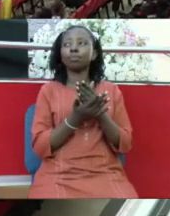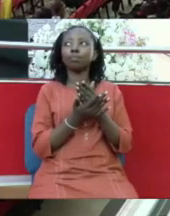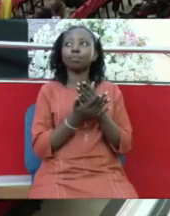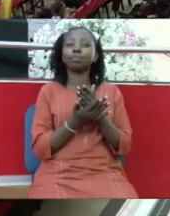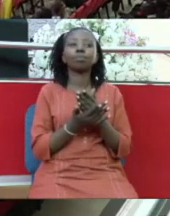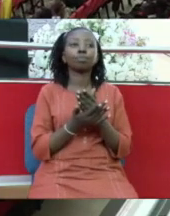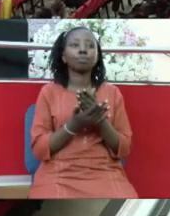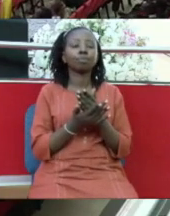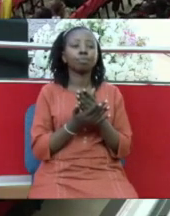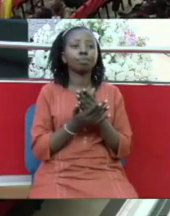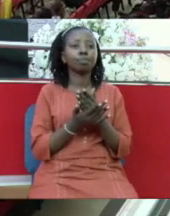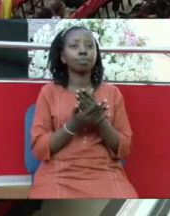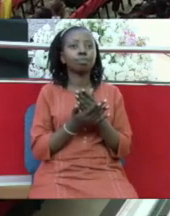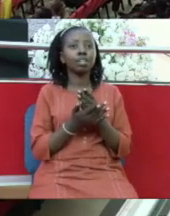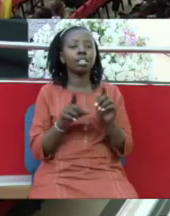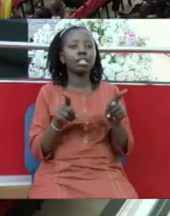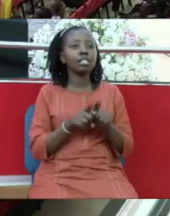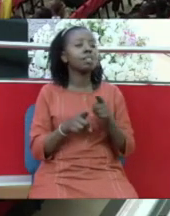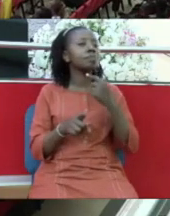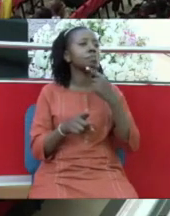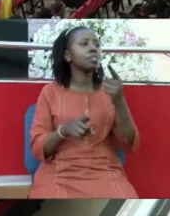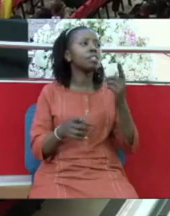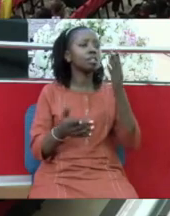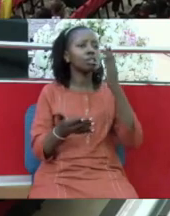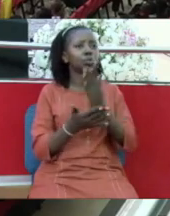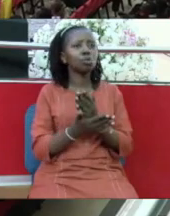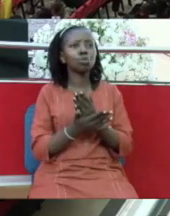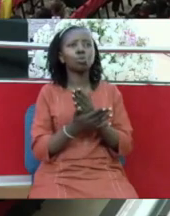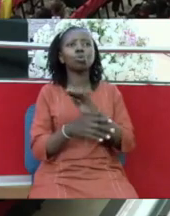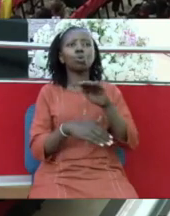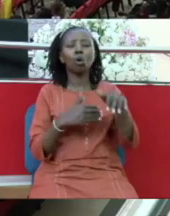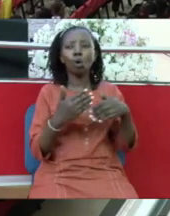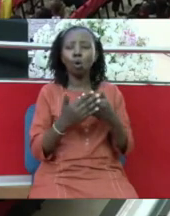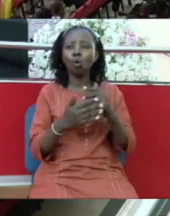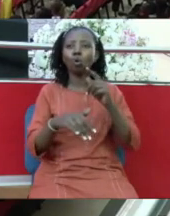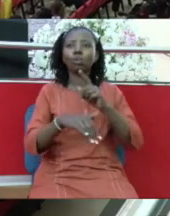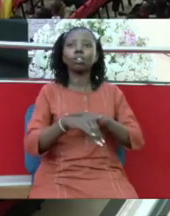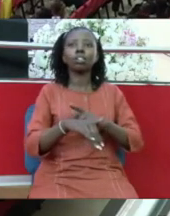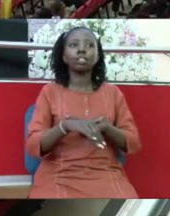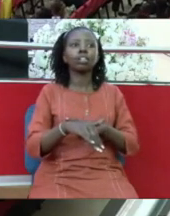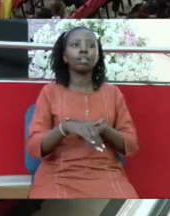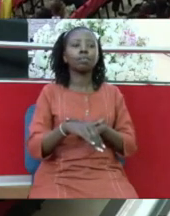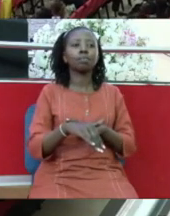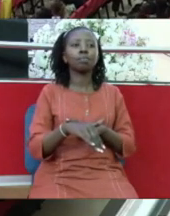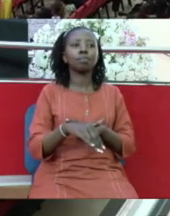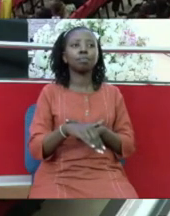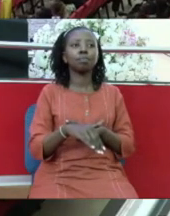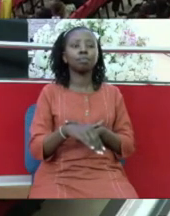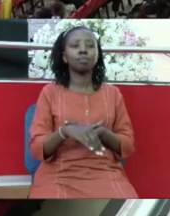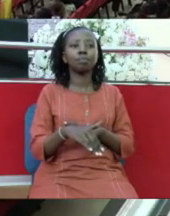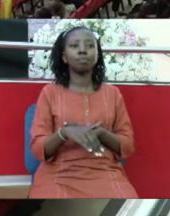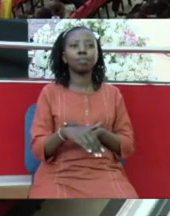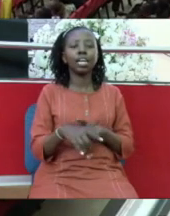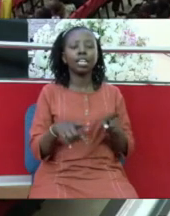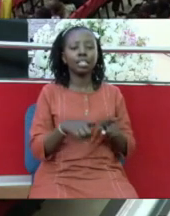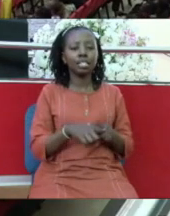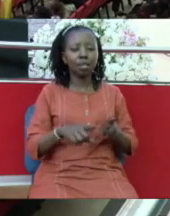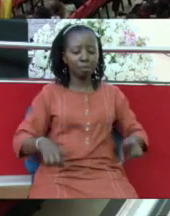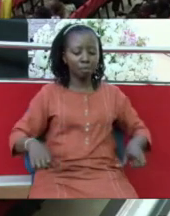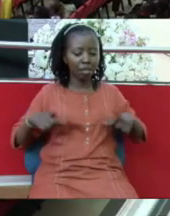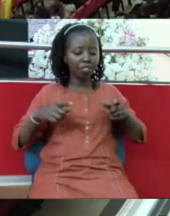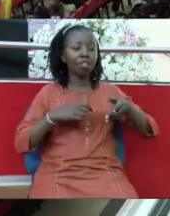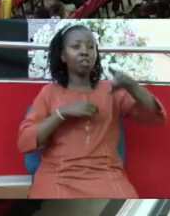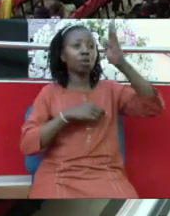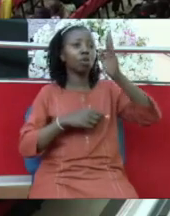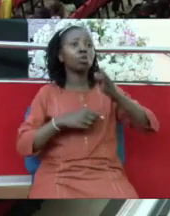A commitment to honesty, to integrity, and God's unchanging standards.